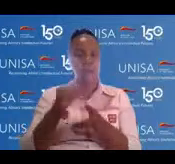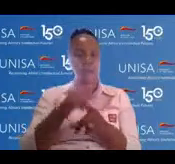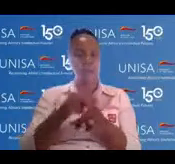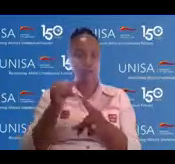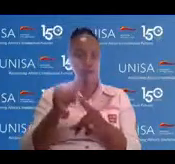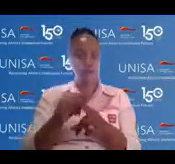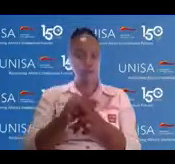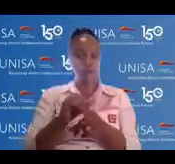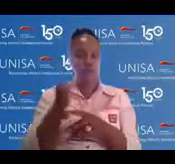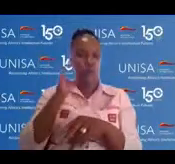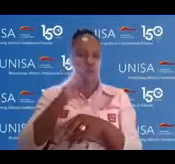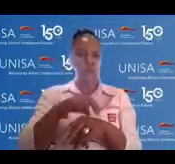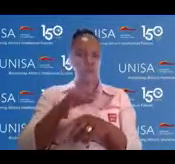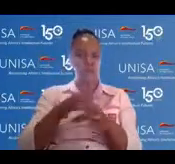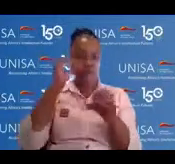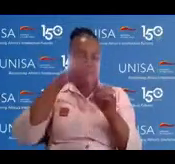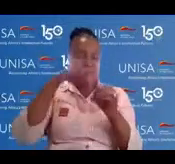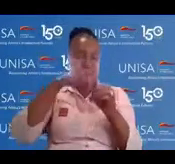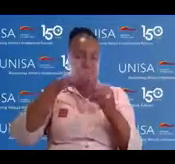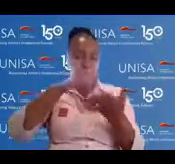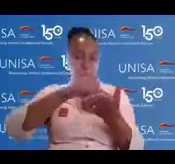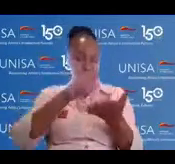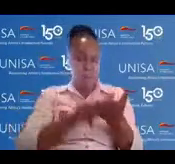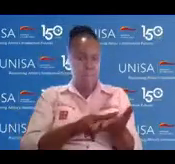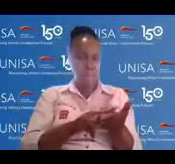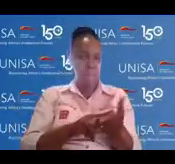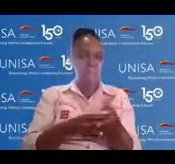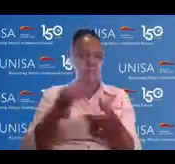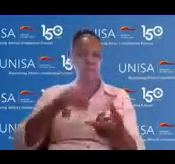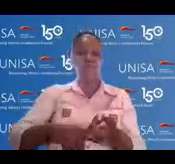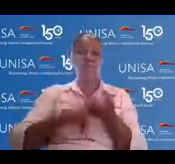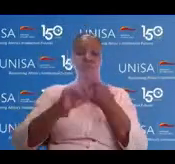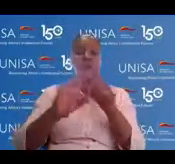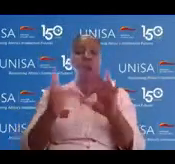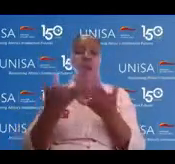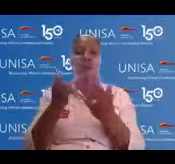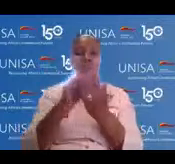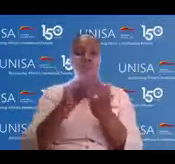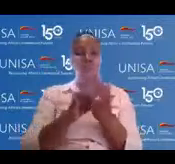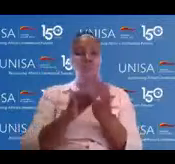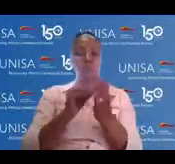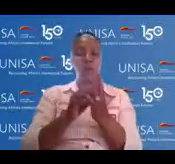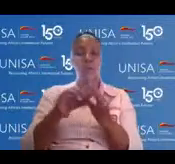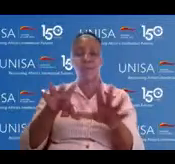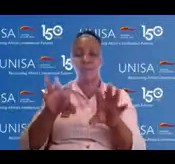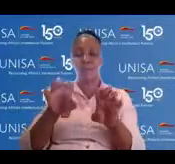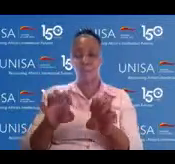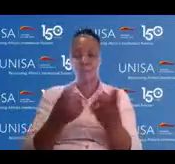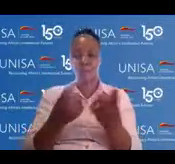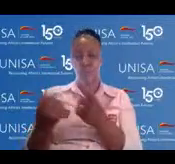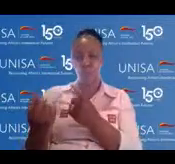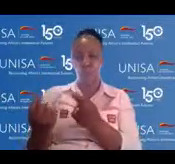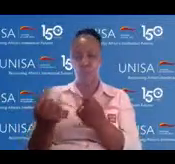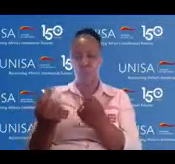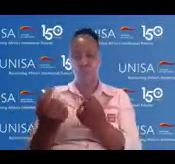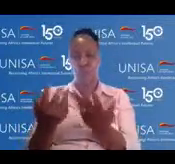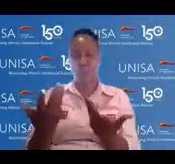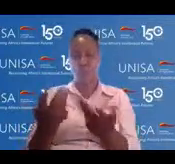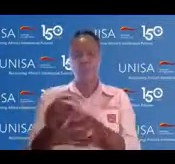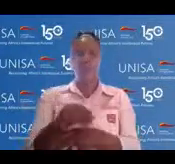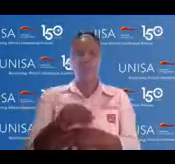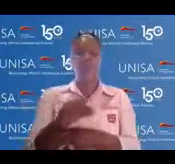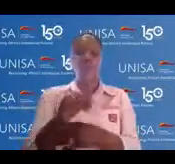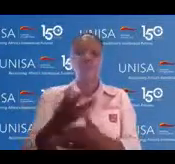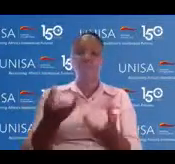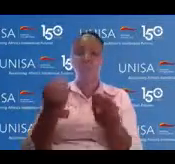app. So depending on how they set up the exams, they fixed this already. But if you get this error, especially